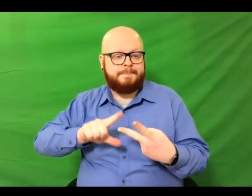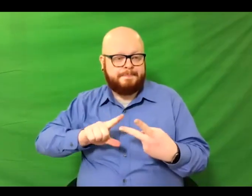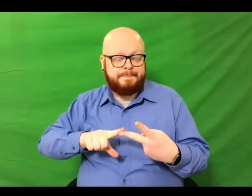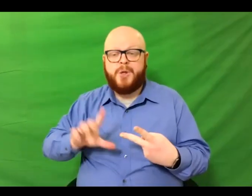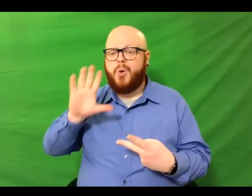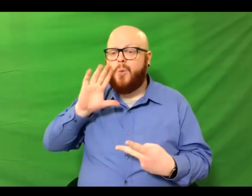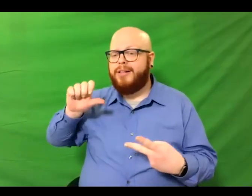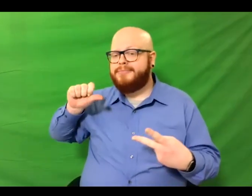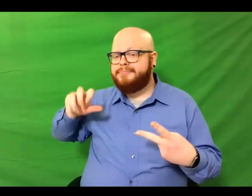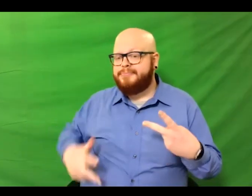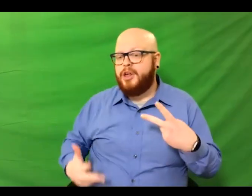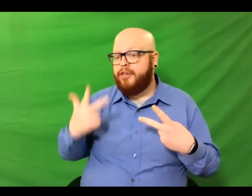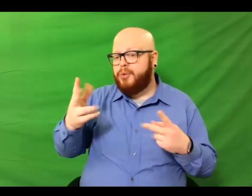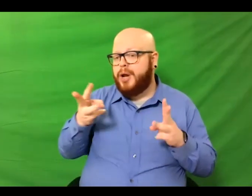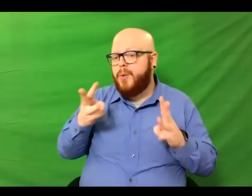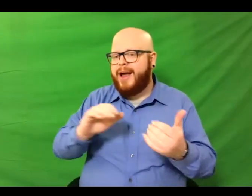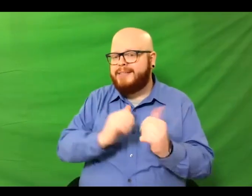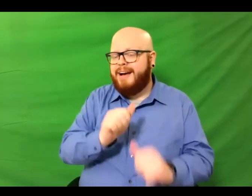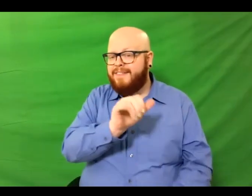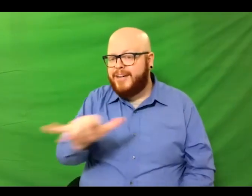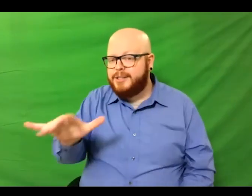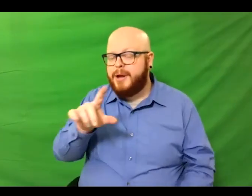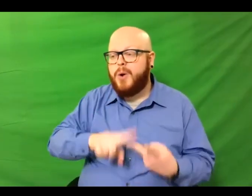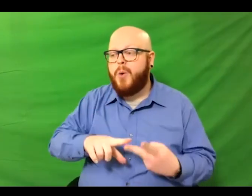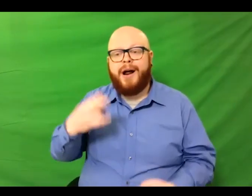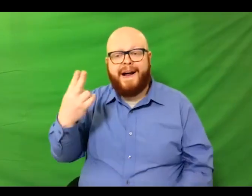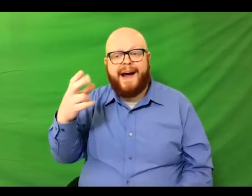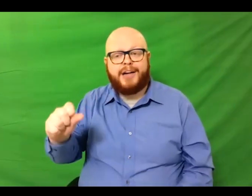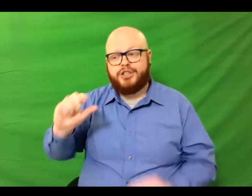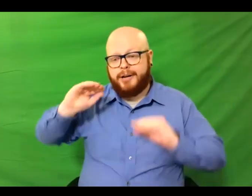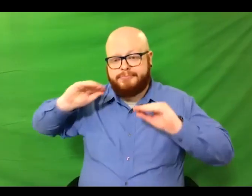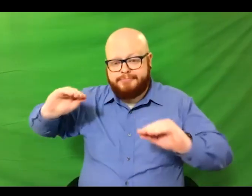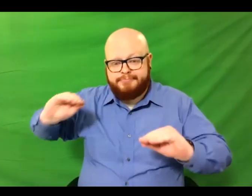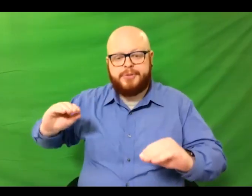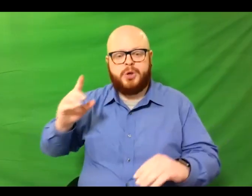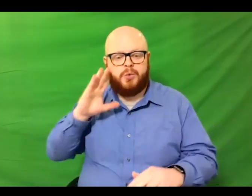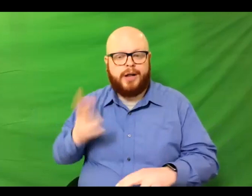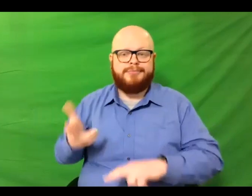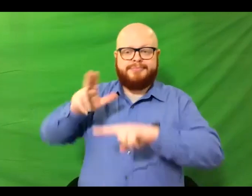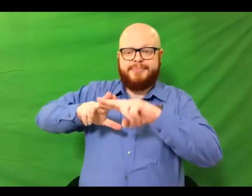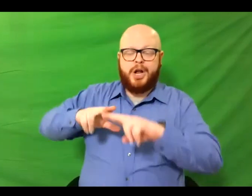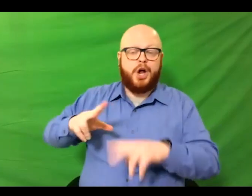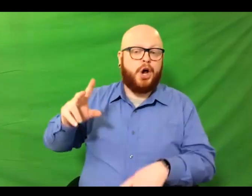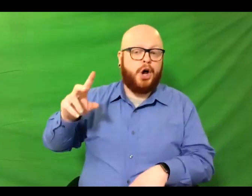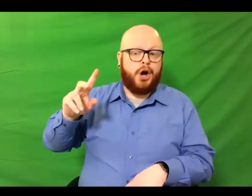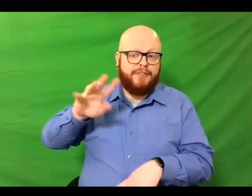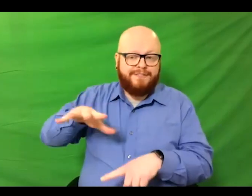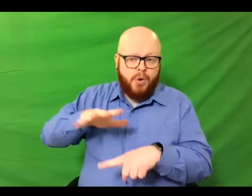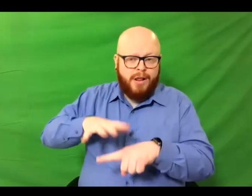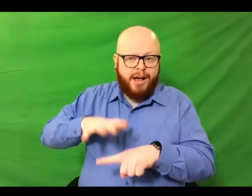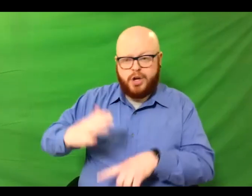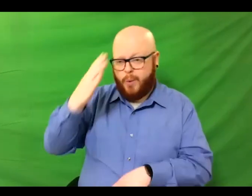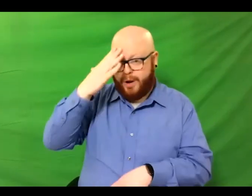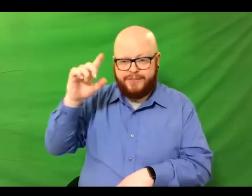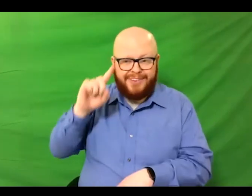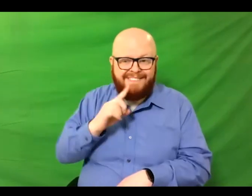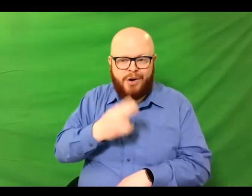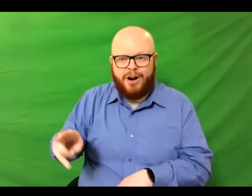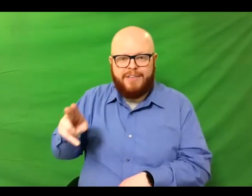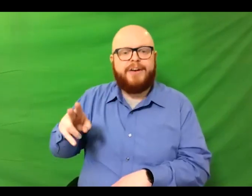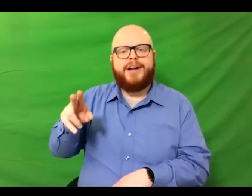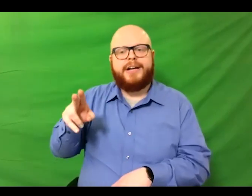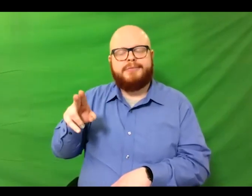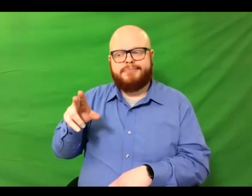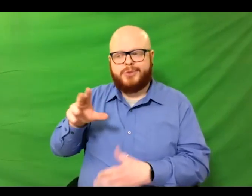ways that fingerspelling and or handshape instruction can be used to build phonological awareness for deaf and hard of hearing students. Small skills, but they pay